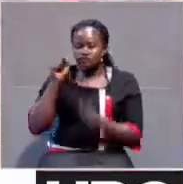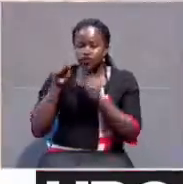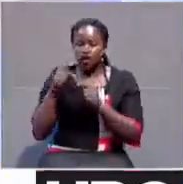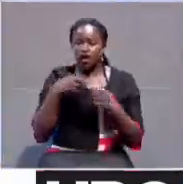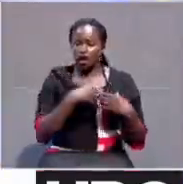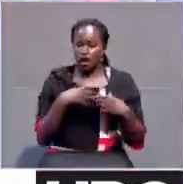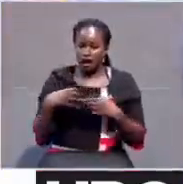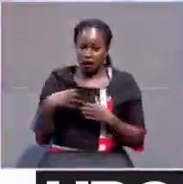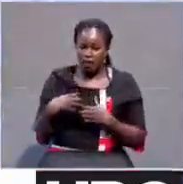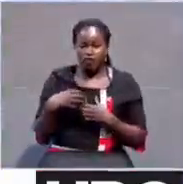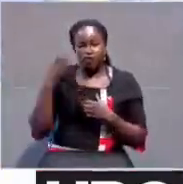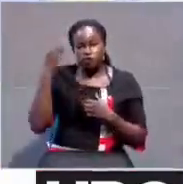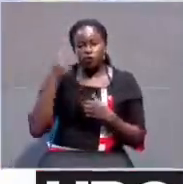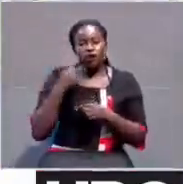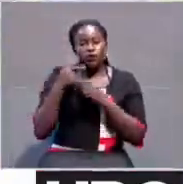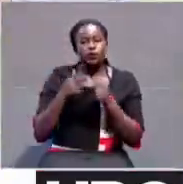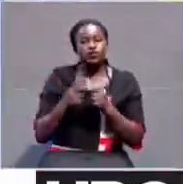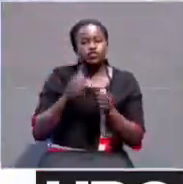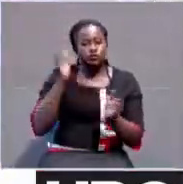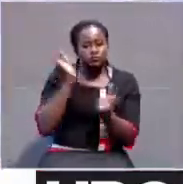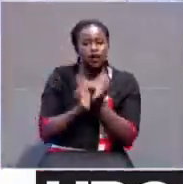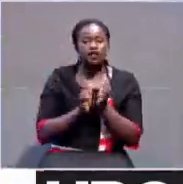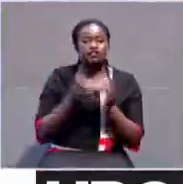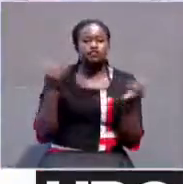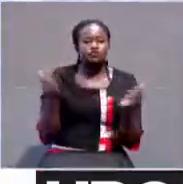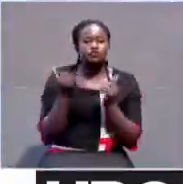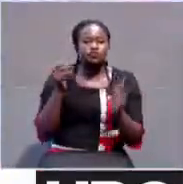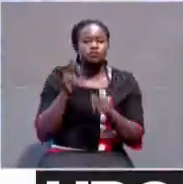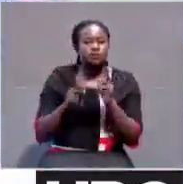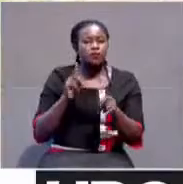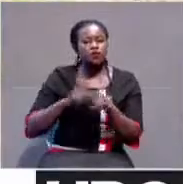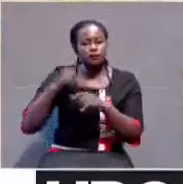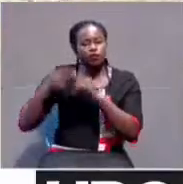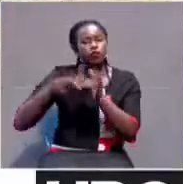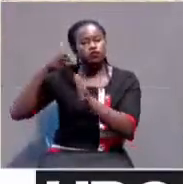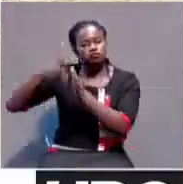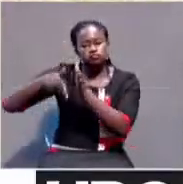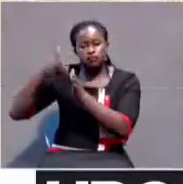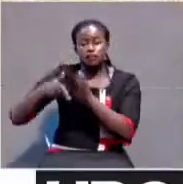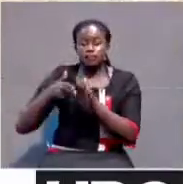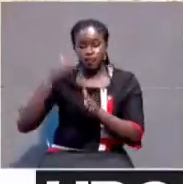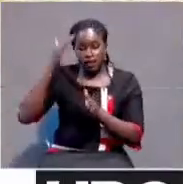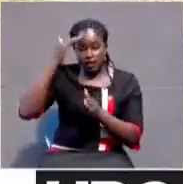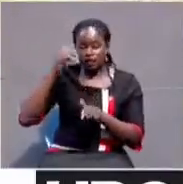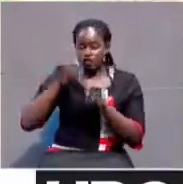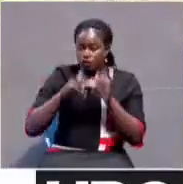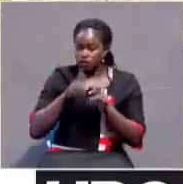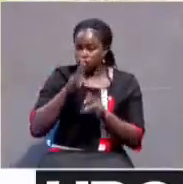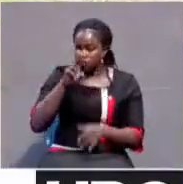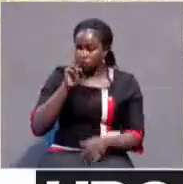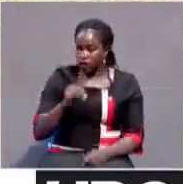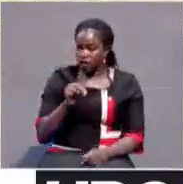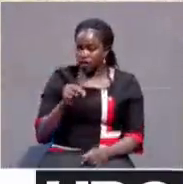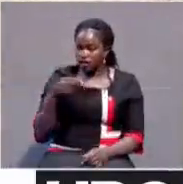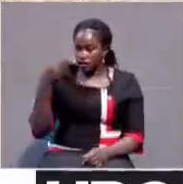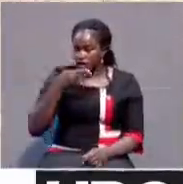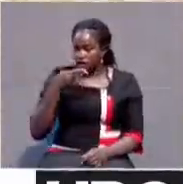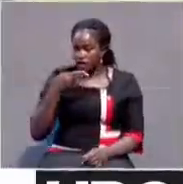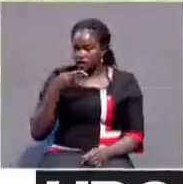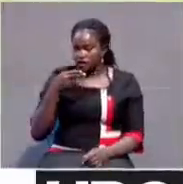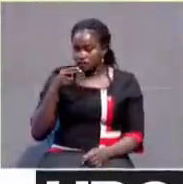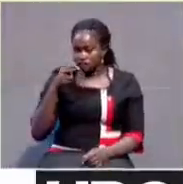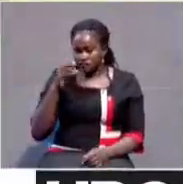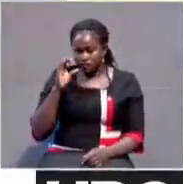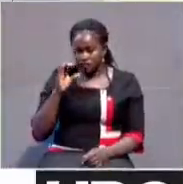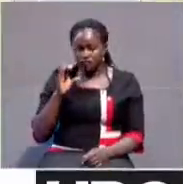UPDF officer for allegedly brutalizing journalists while at their duty at the AD offices of the United Nations Human Rights Commission